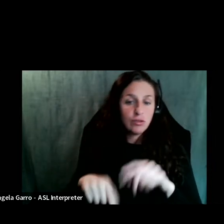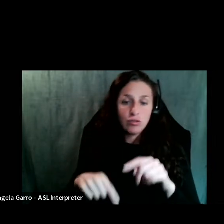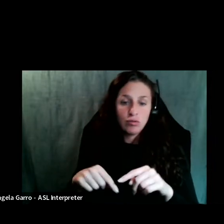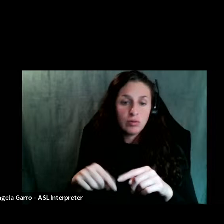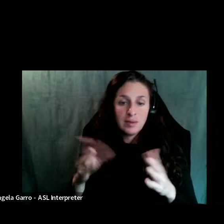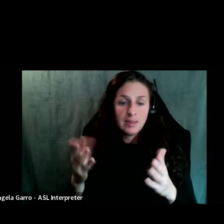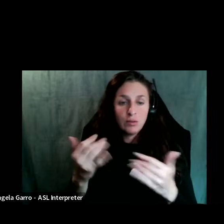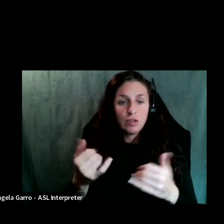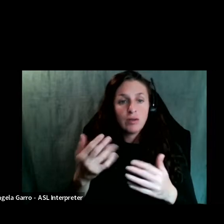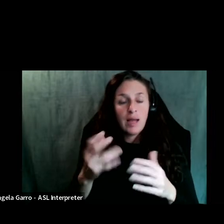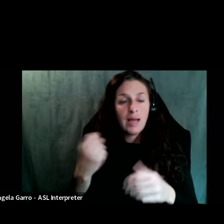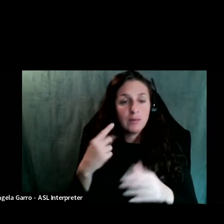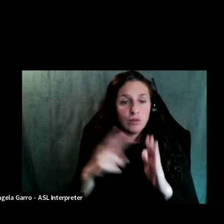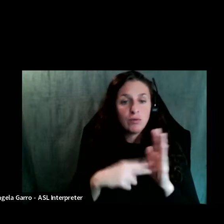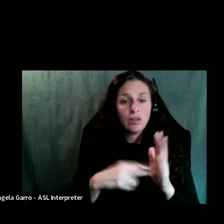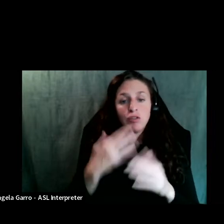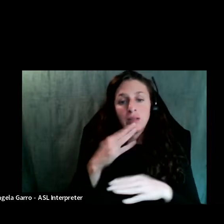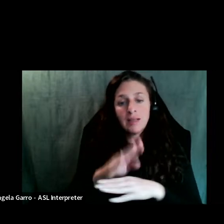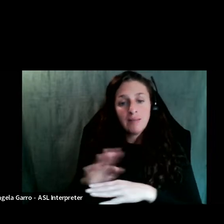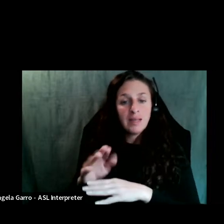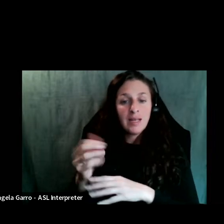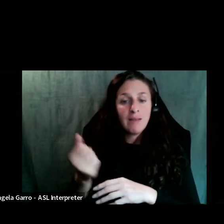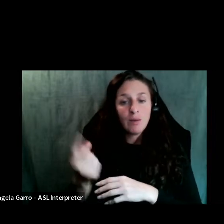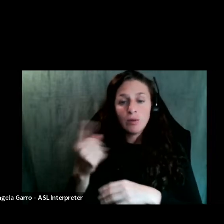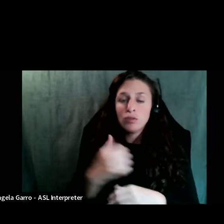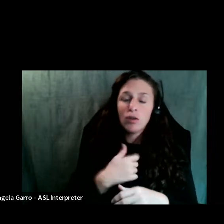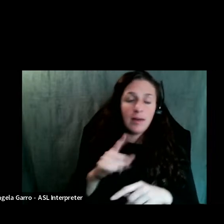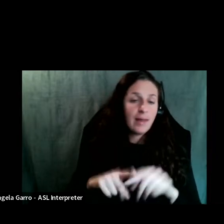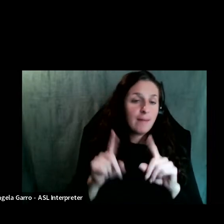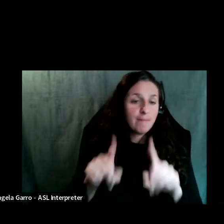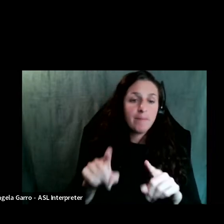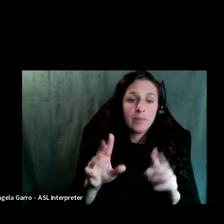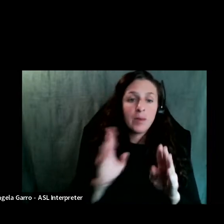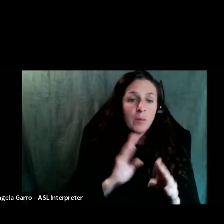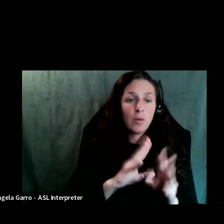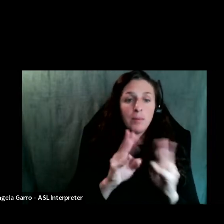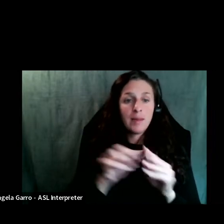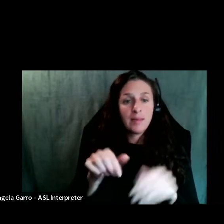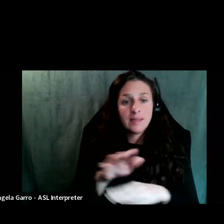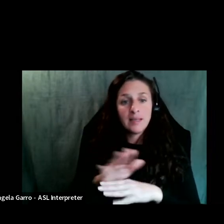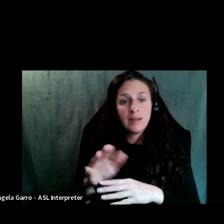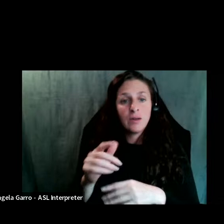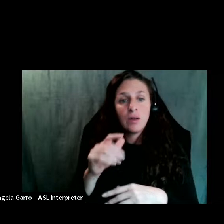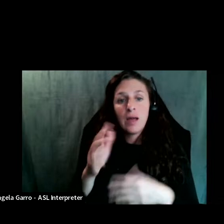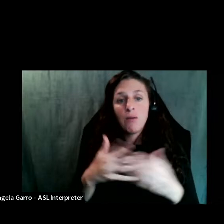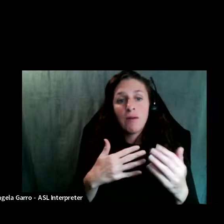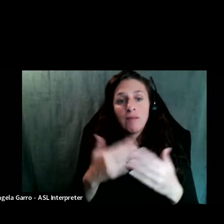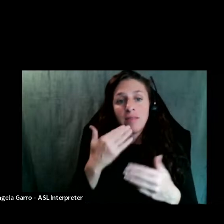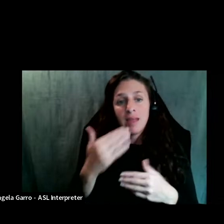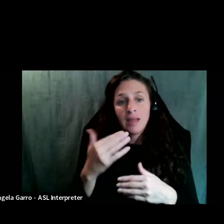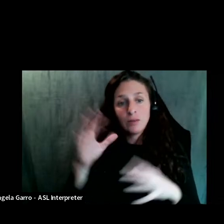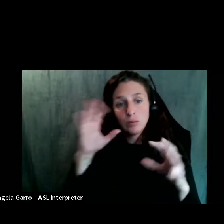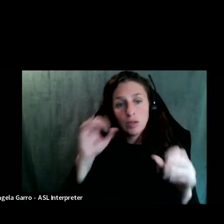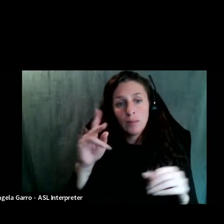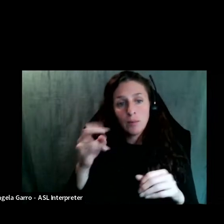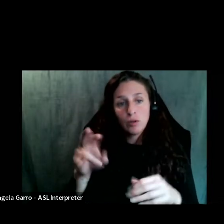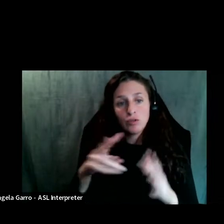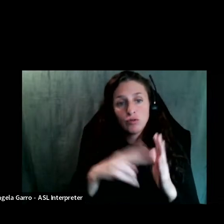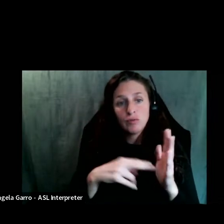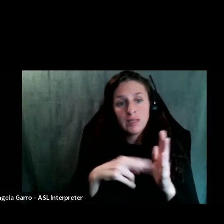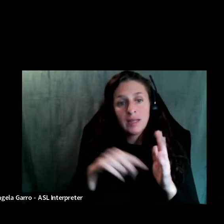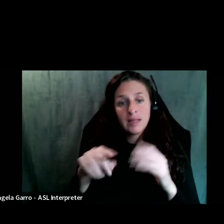reads, good evening, everyone. I'm sorry I can't attend the board meeting this evening. However, thank you to Superintendent Booker for reading